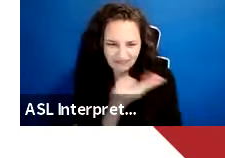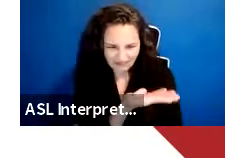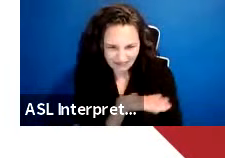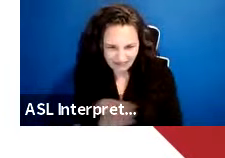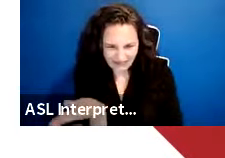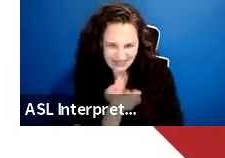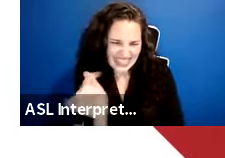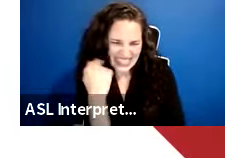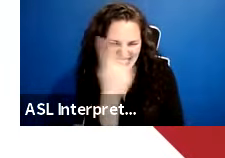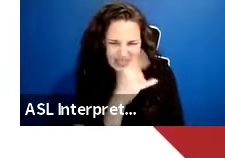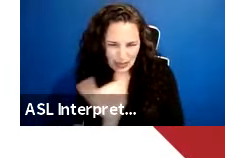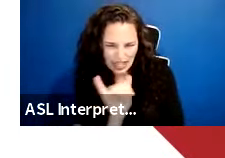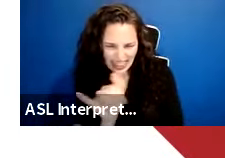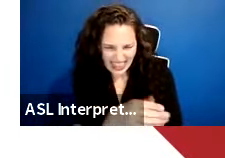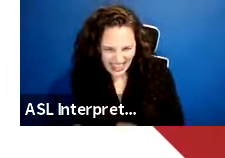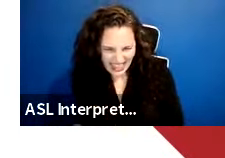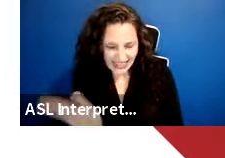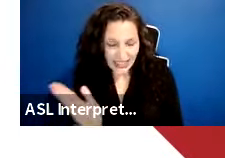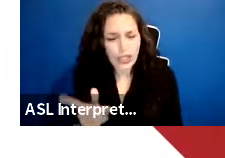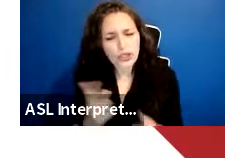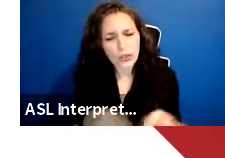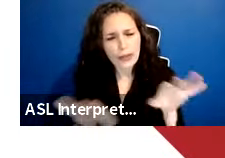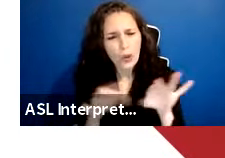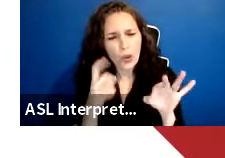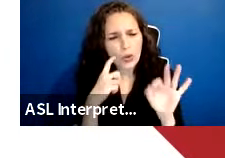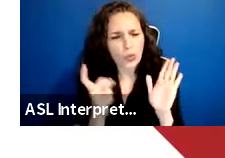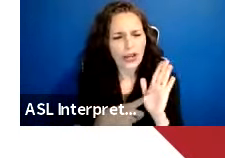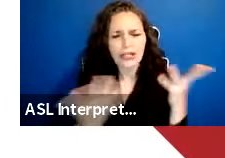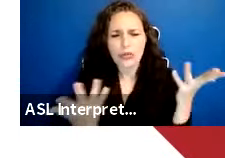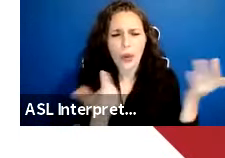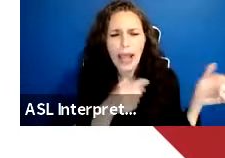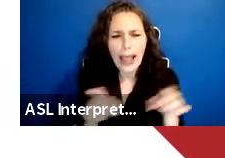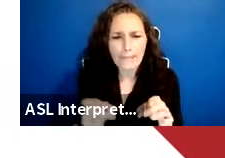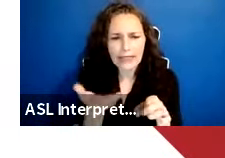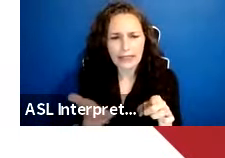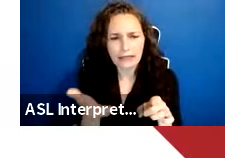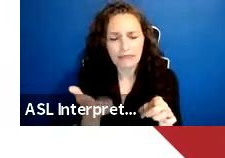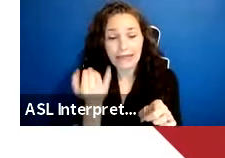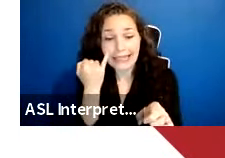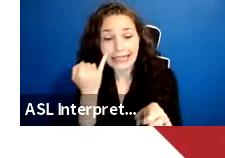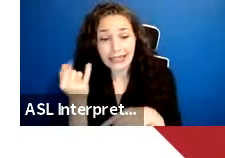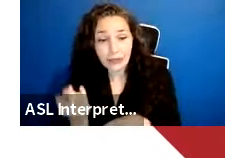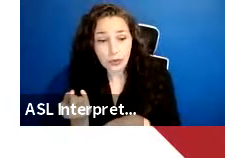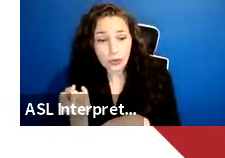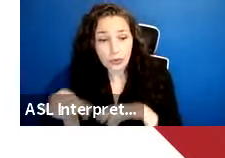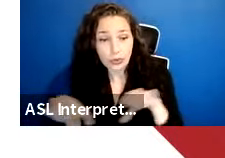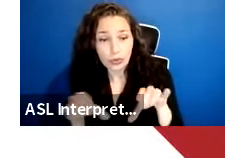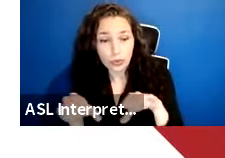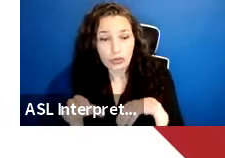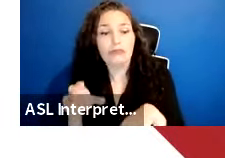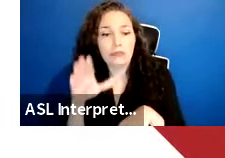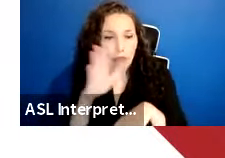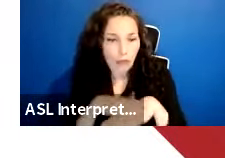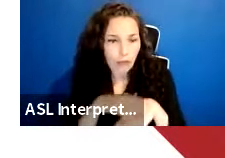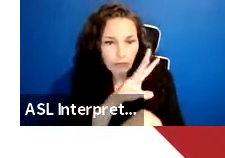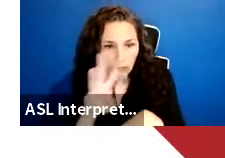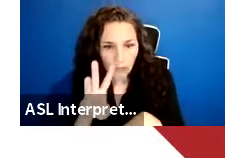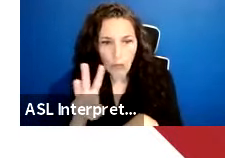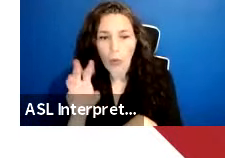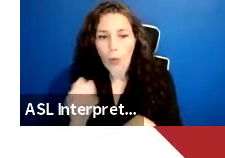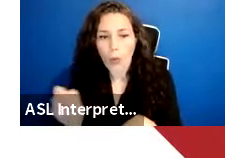So it's important, I think, to recognize what's happening here, because whether you do this on this website or in the